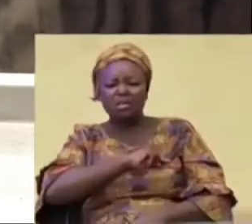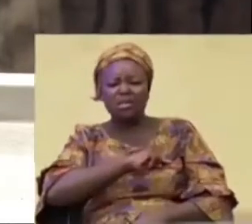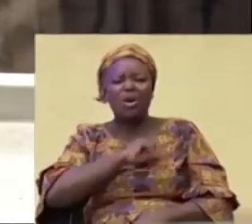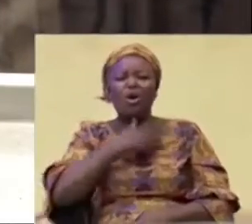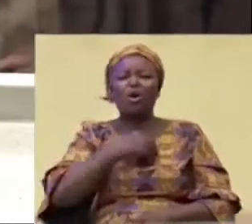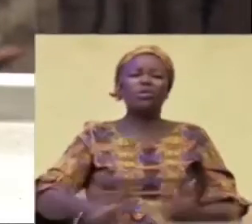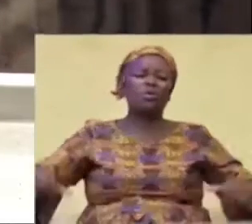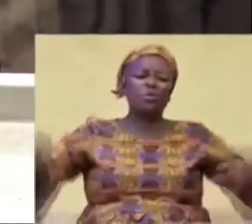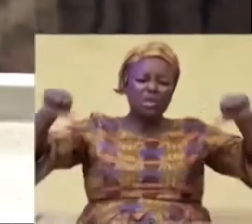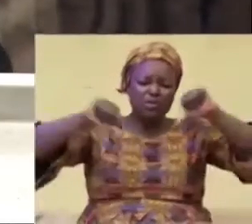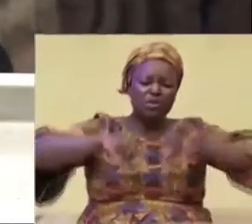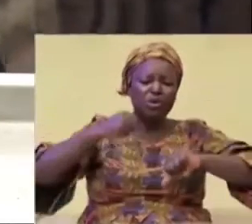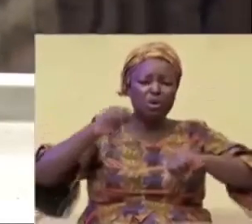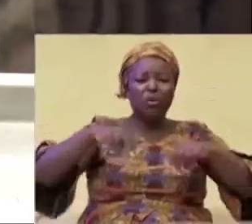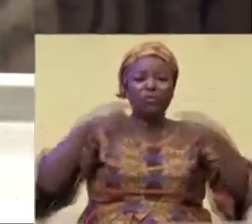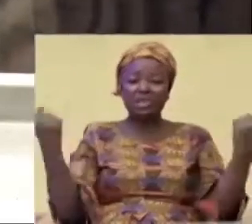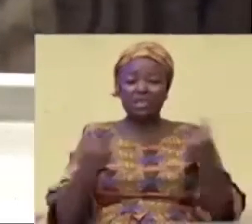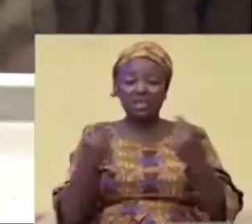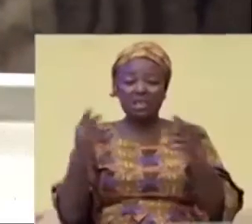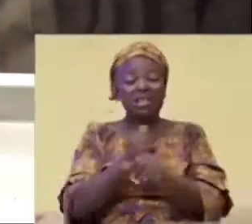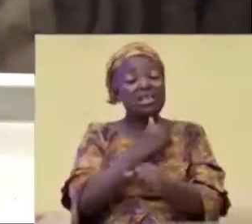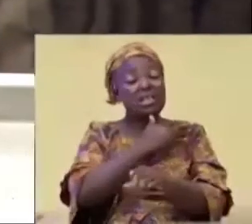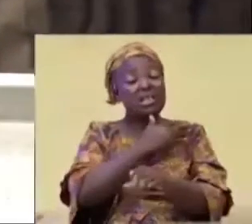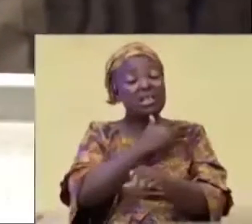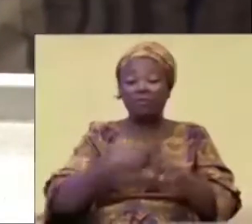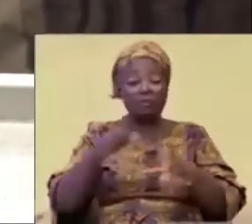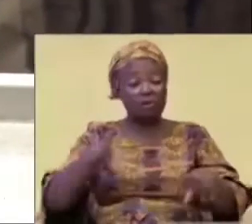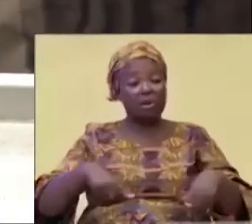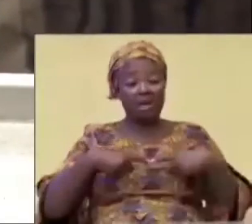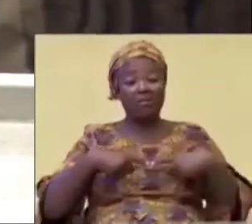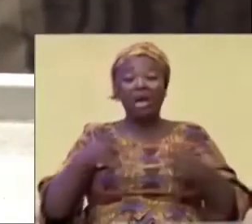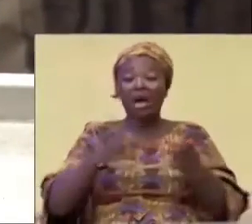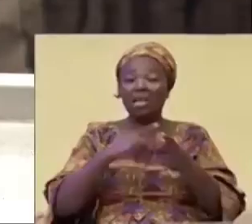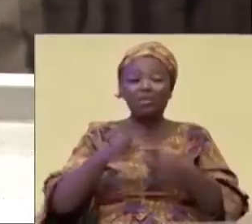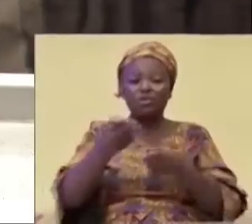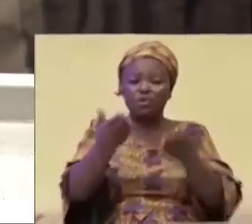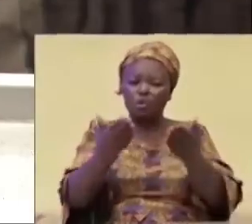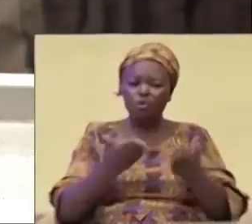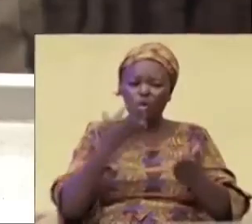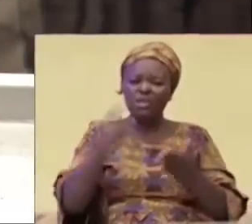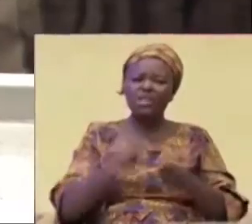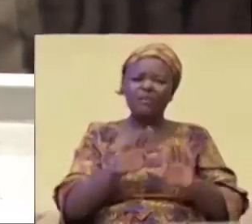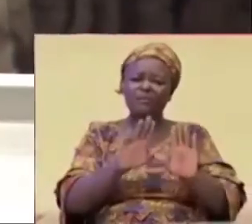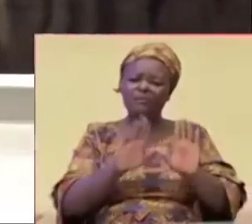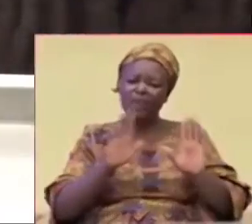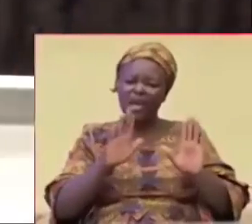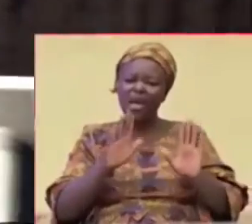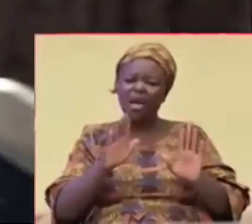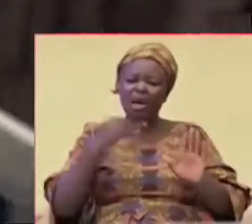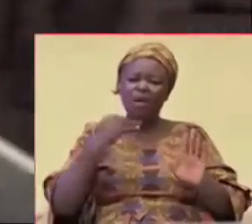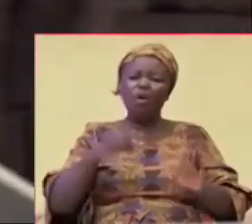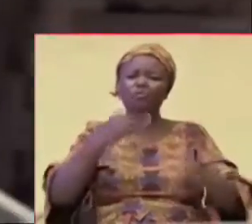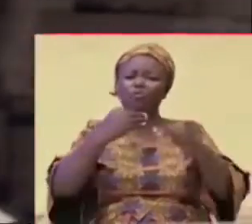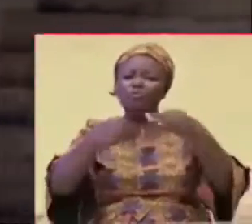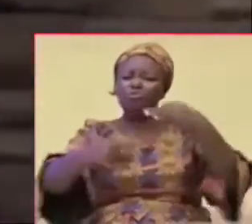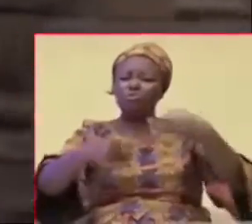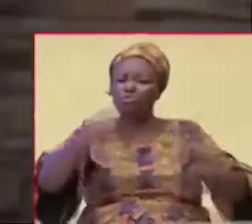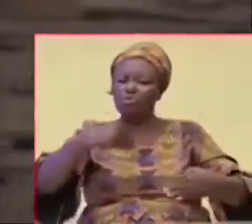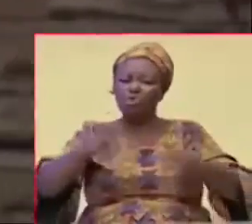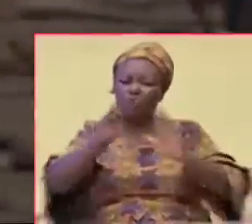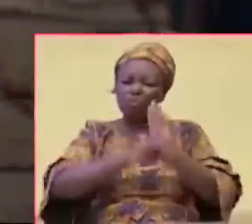All the guilt, condemnation of sin taken away from your life. You want the fear